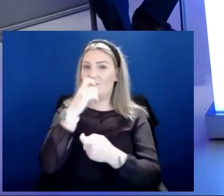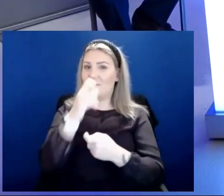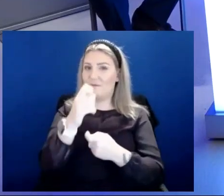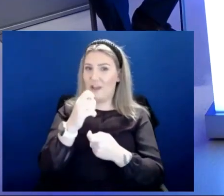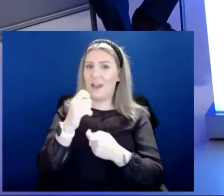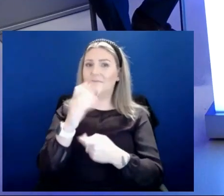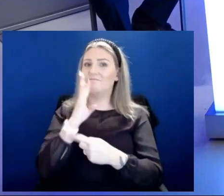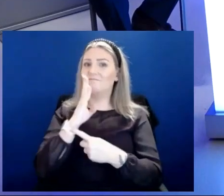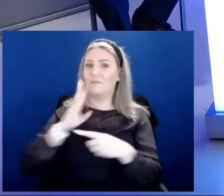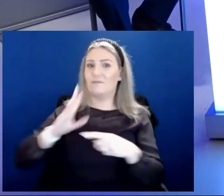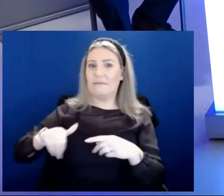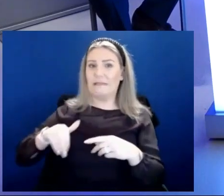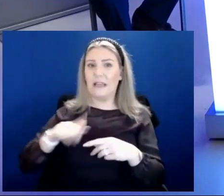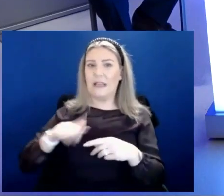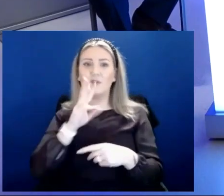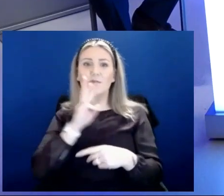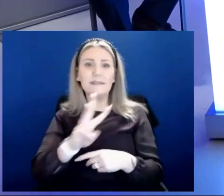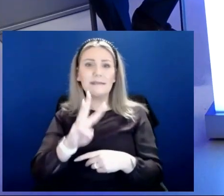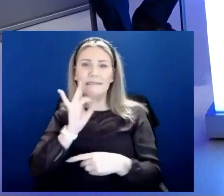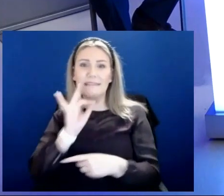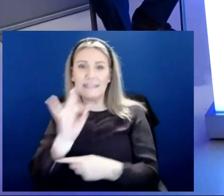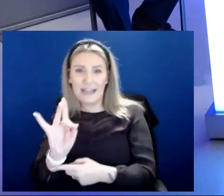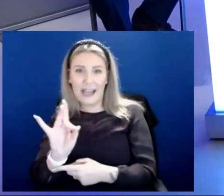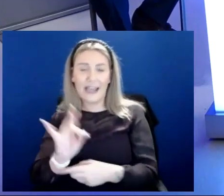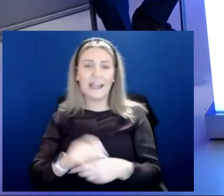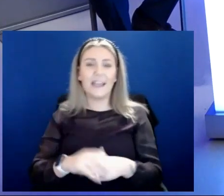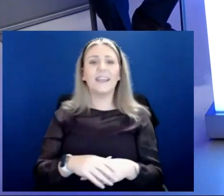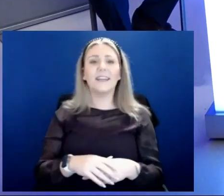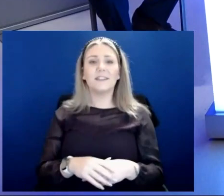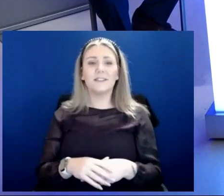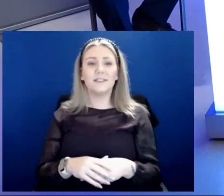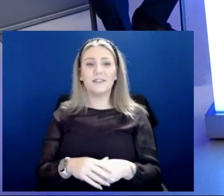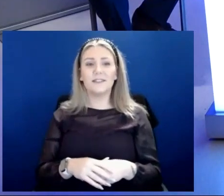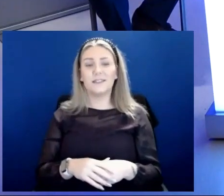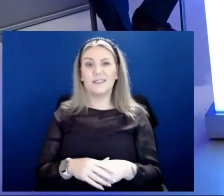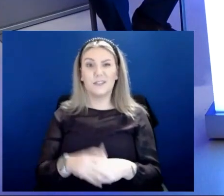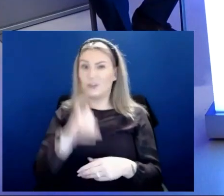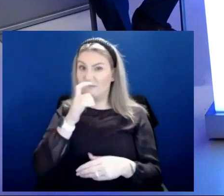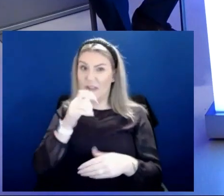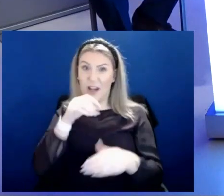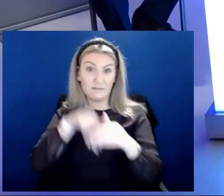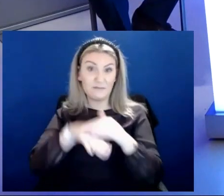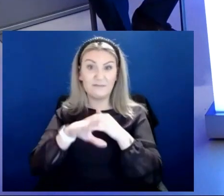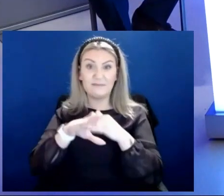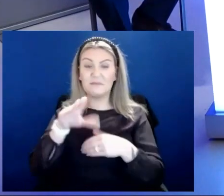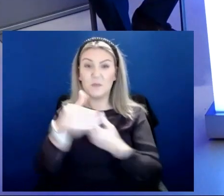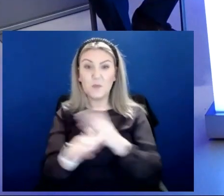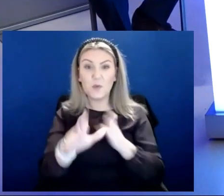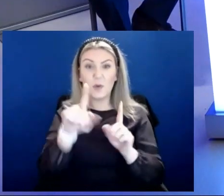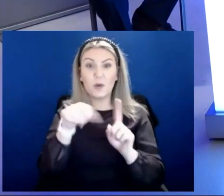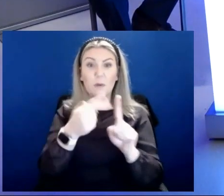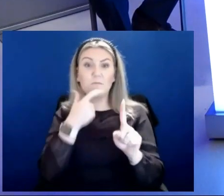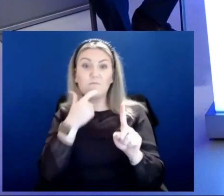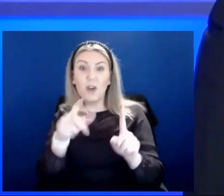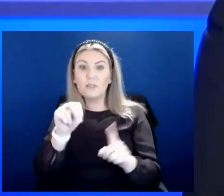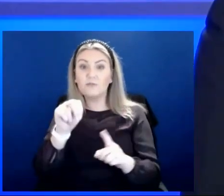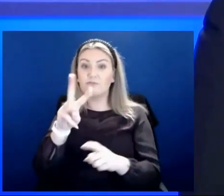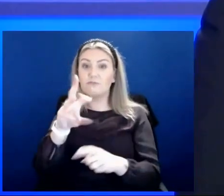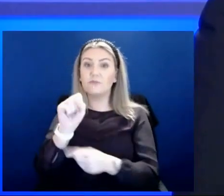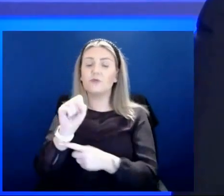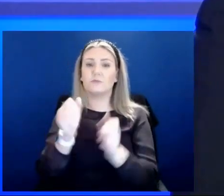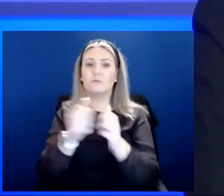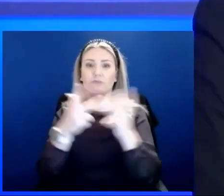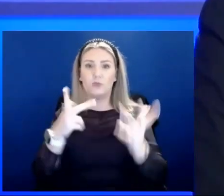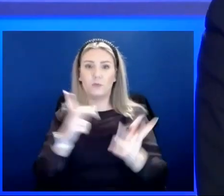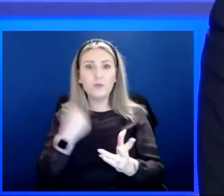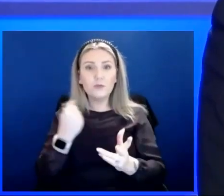kids are 6 and 8, and we don't let them in the room when we're watching the news because there's so much risk that they're going to walk in on something